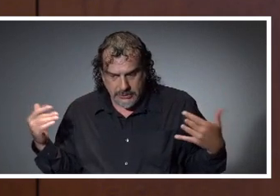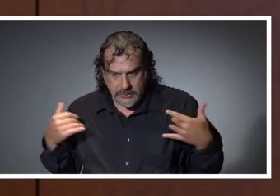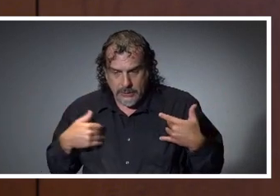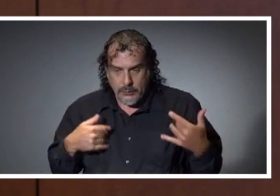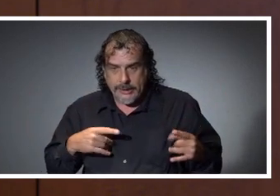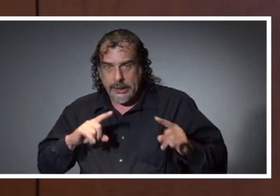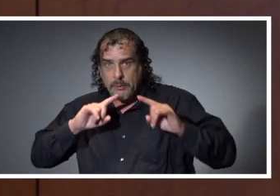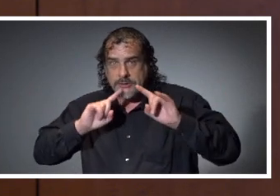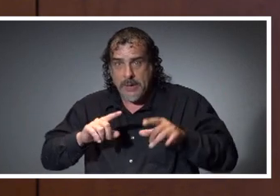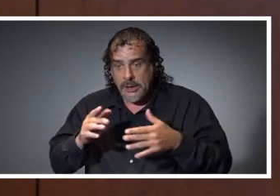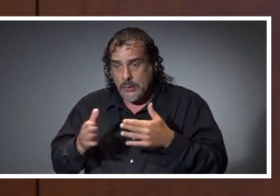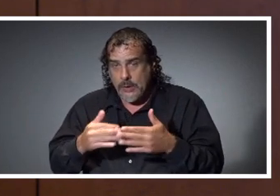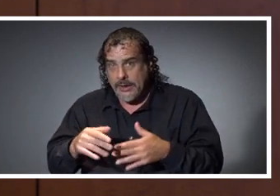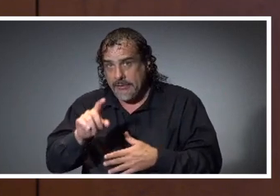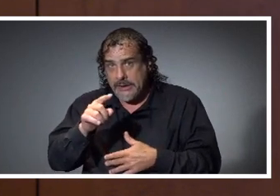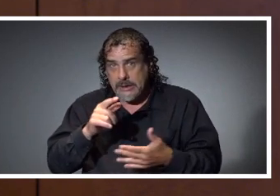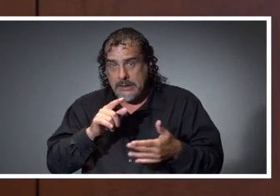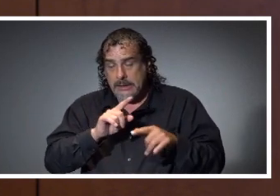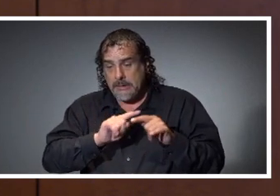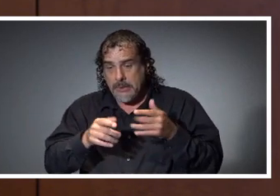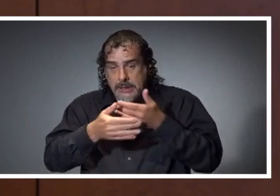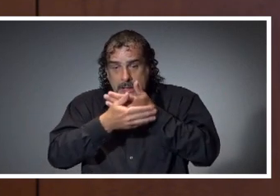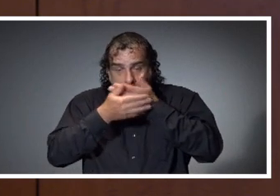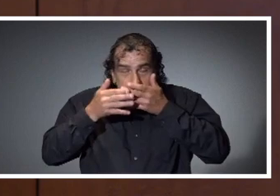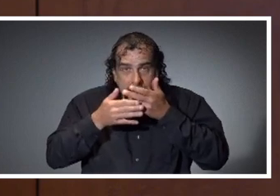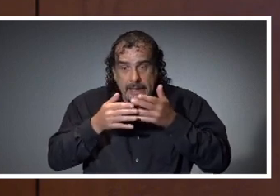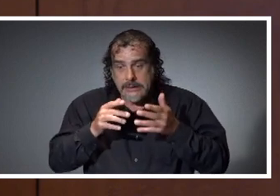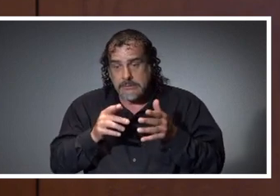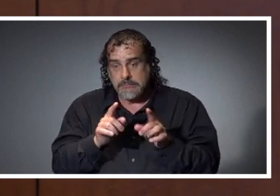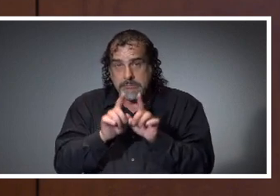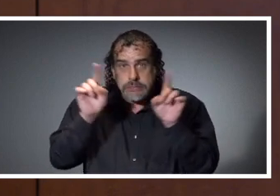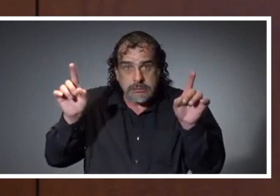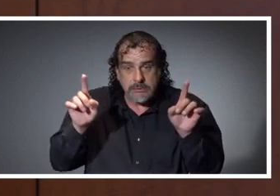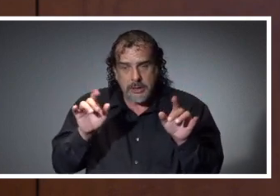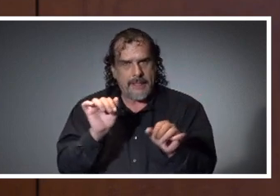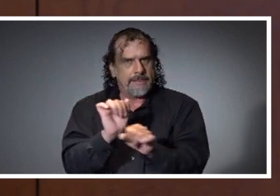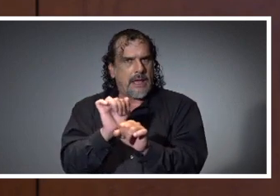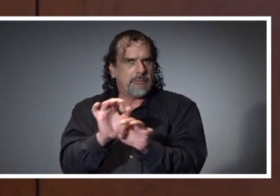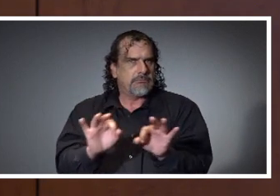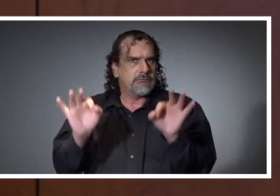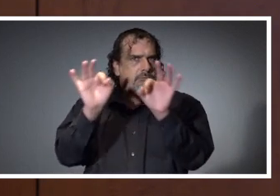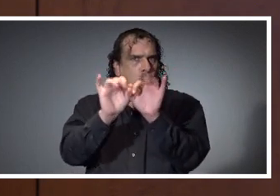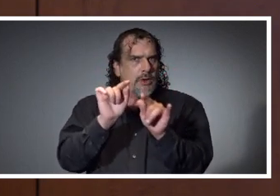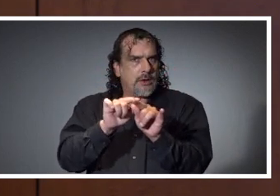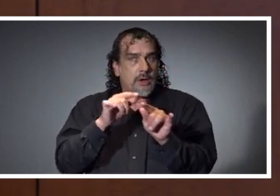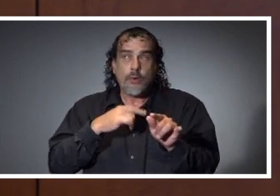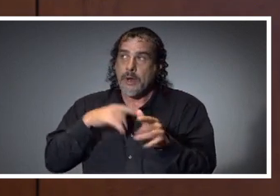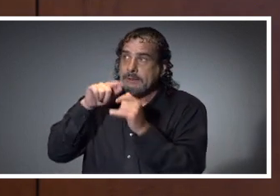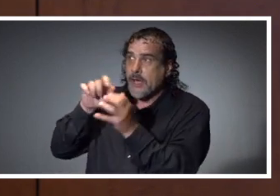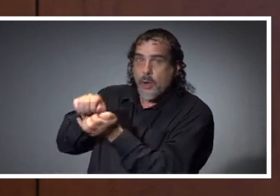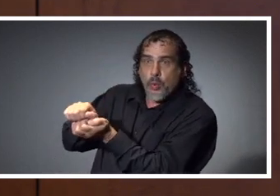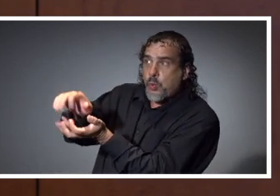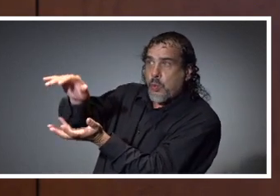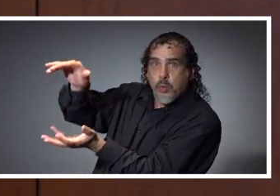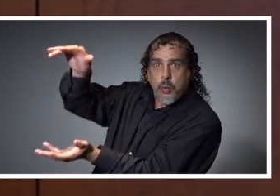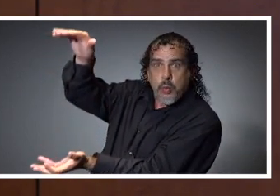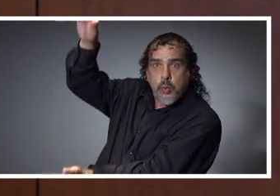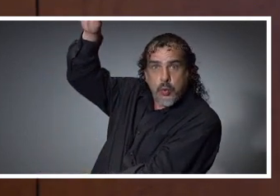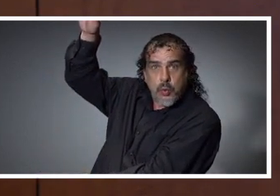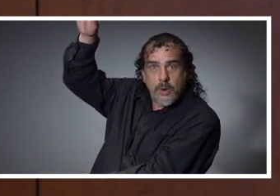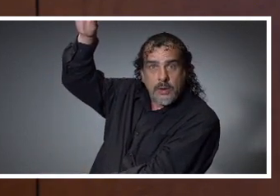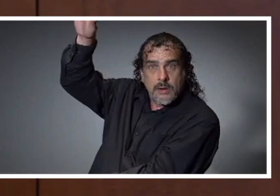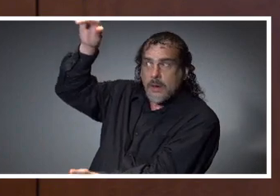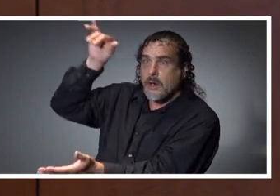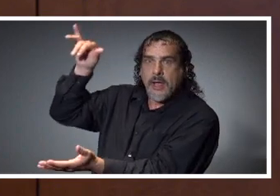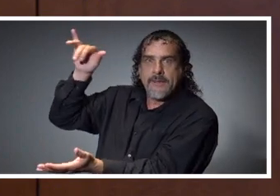whatever needed, but the mask, wearing those in social distancing works. Because when I see the stock grow in a warehouse, that